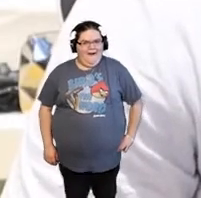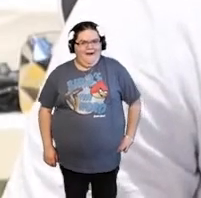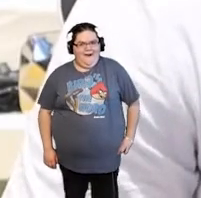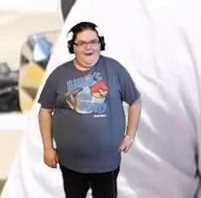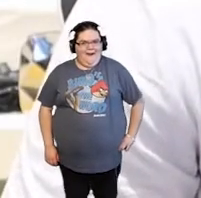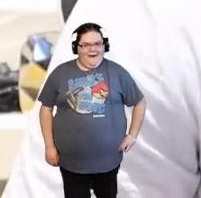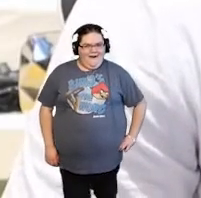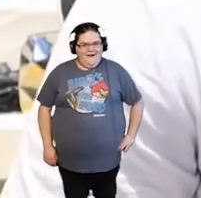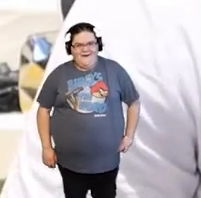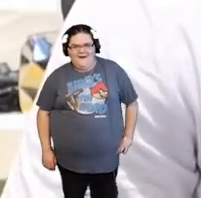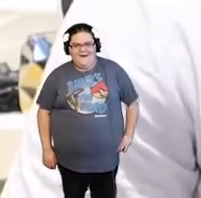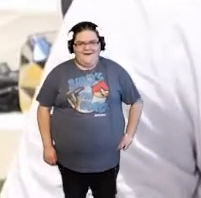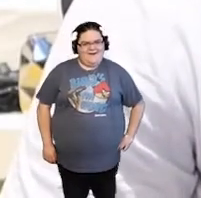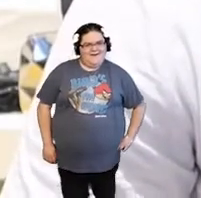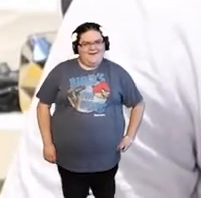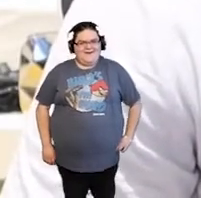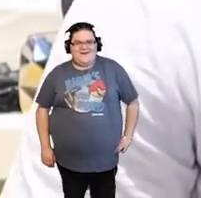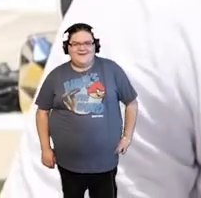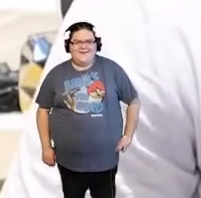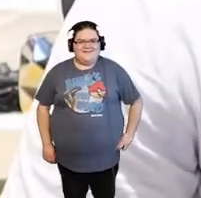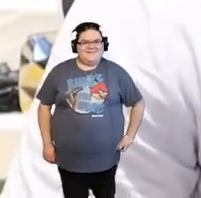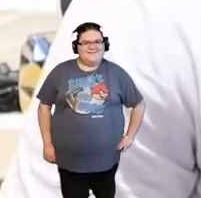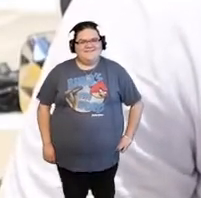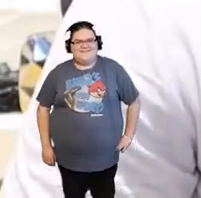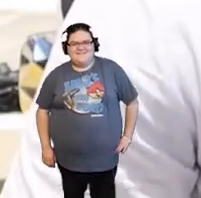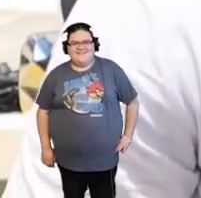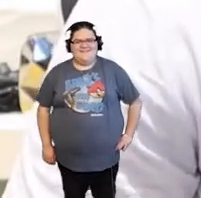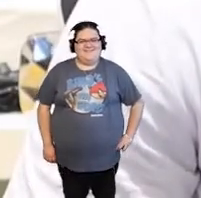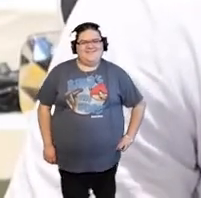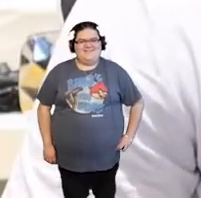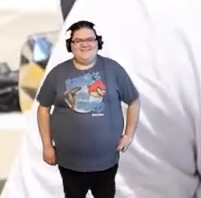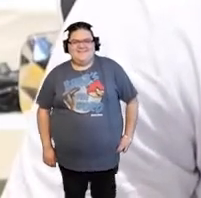Okay. Alright, let me see already, fucking